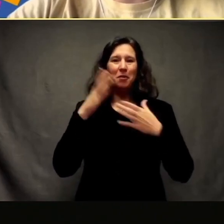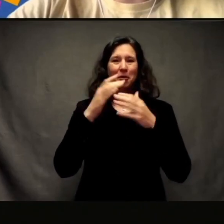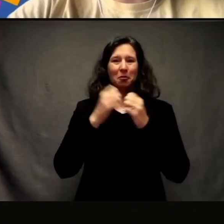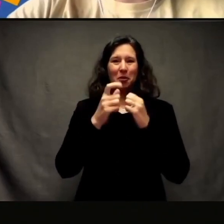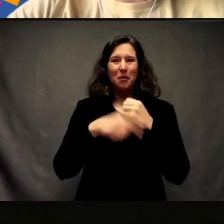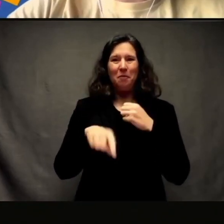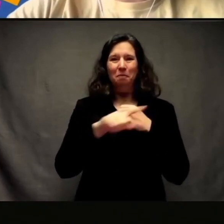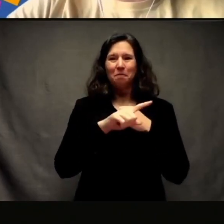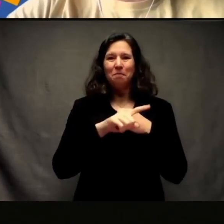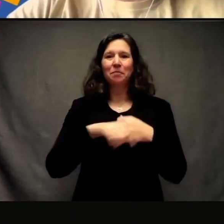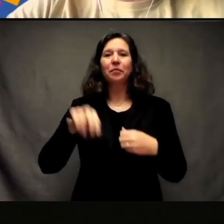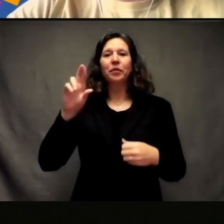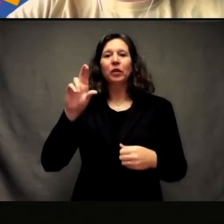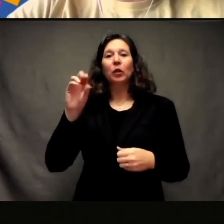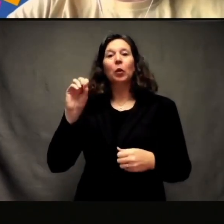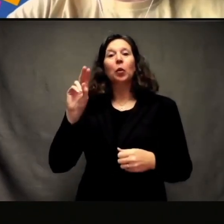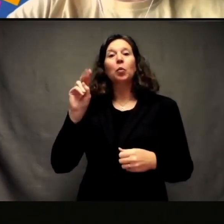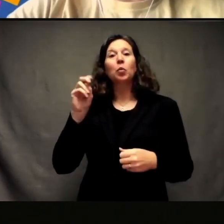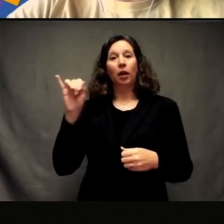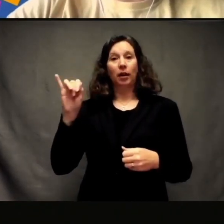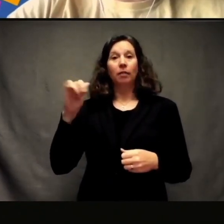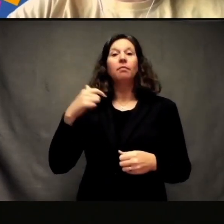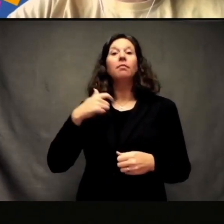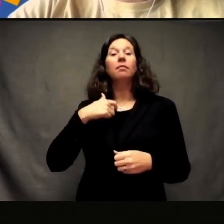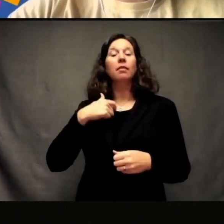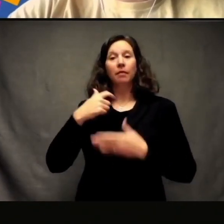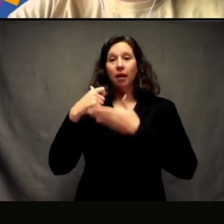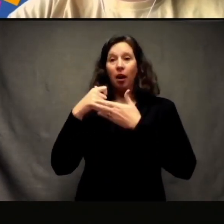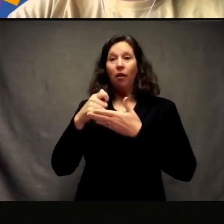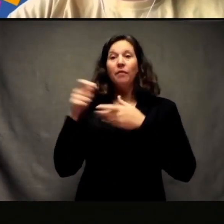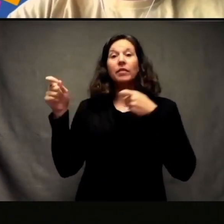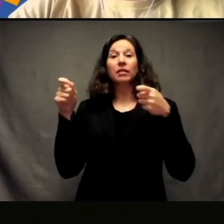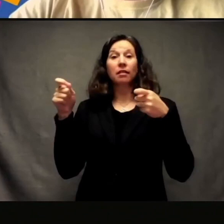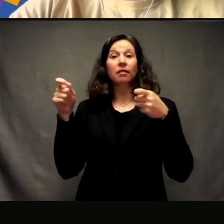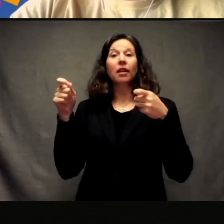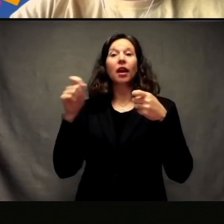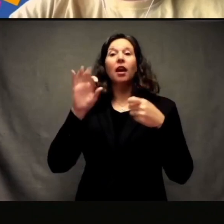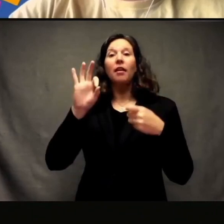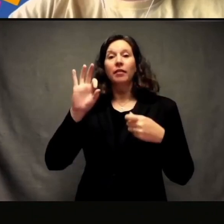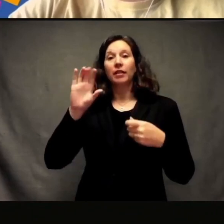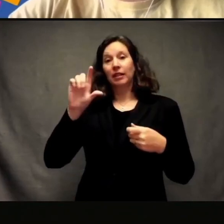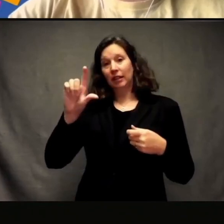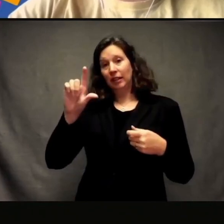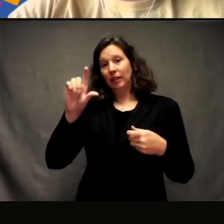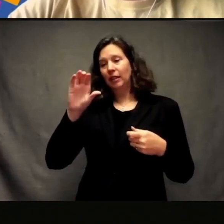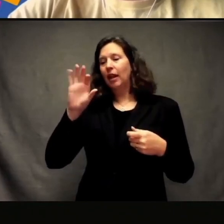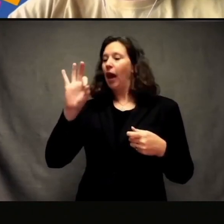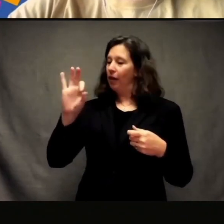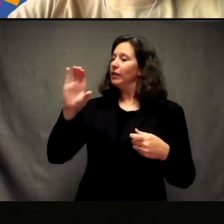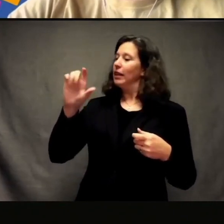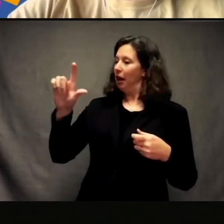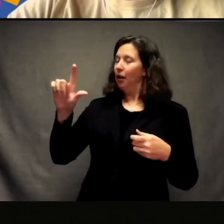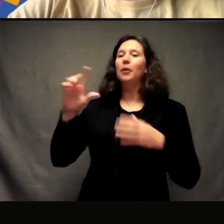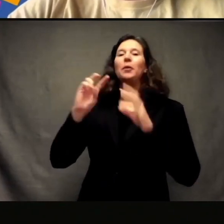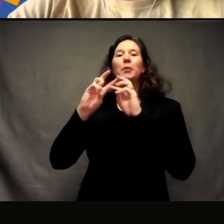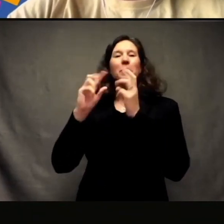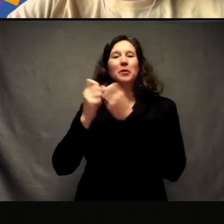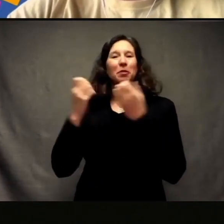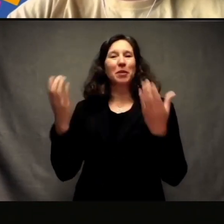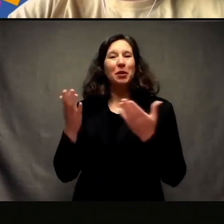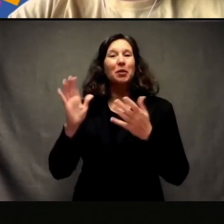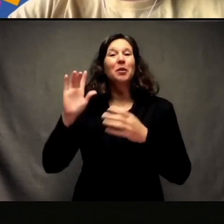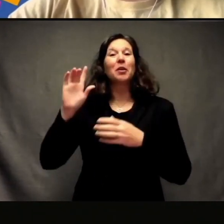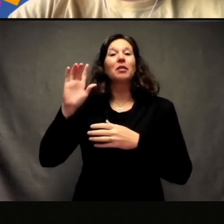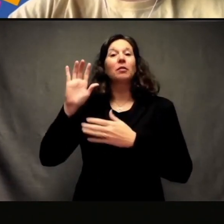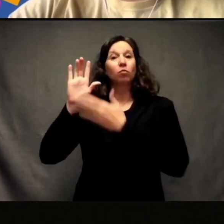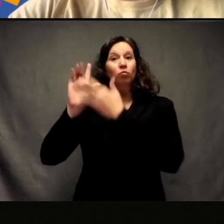Hi everyone, I'm Ronni. I have helped facilitate FCL workshops in person and online. And for